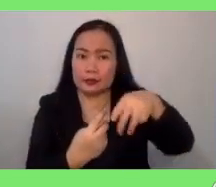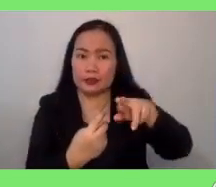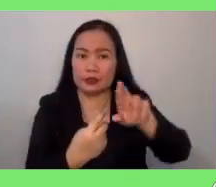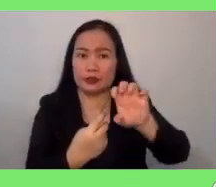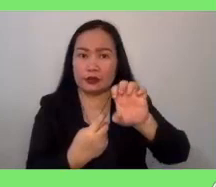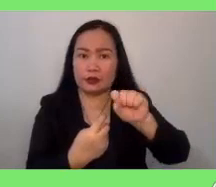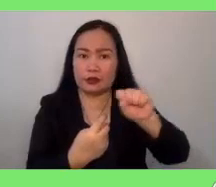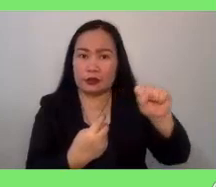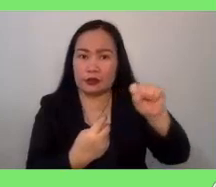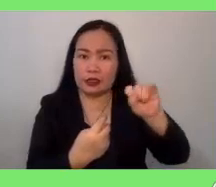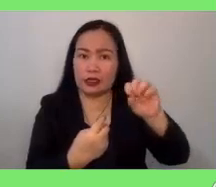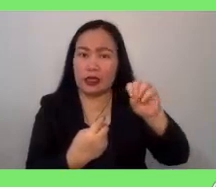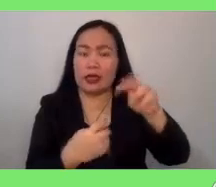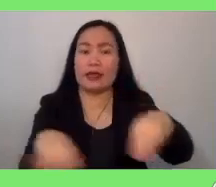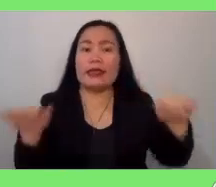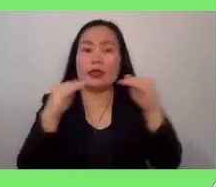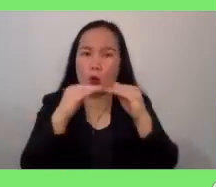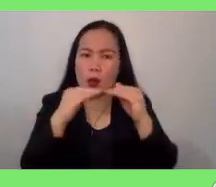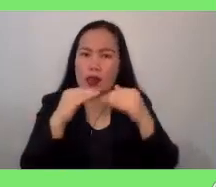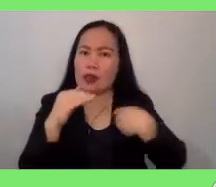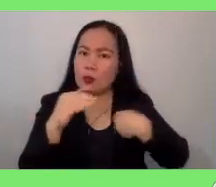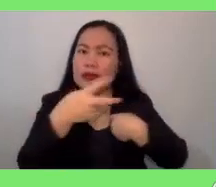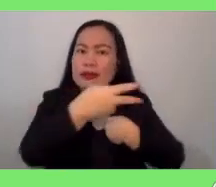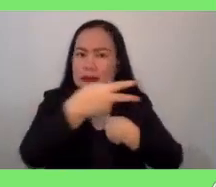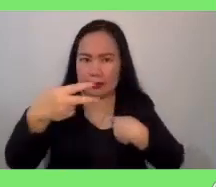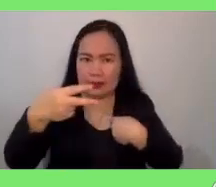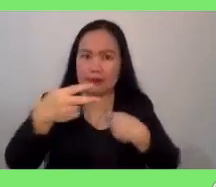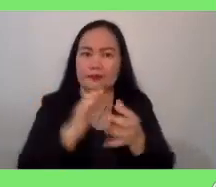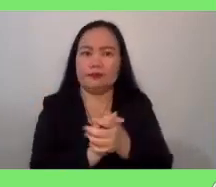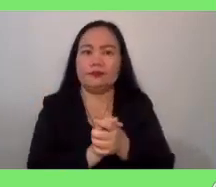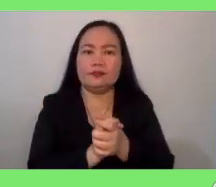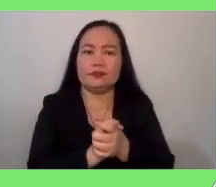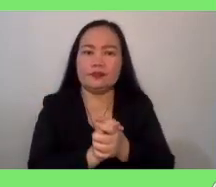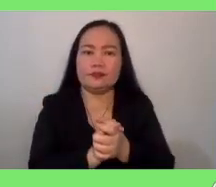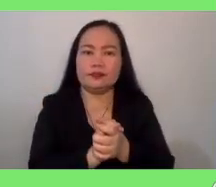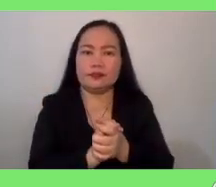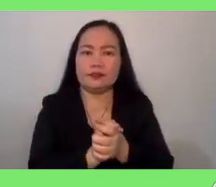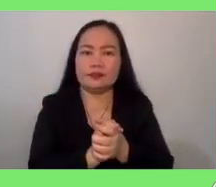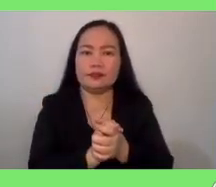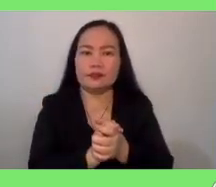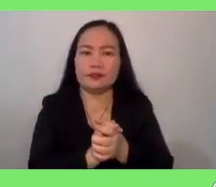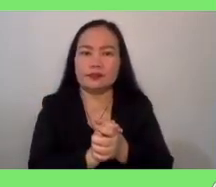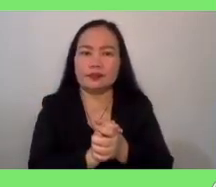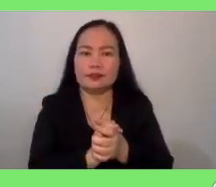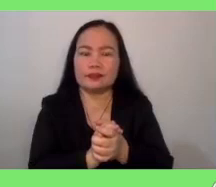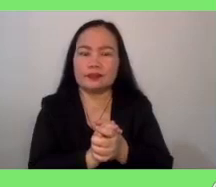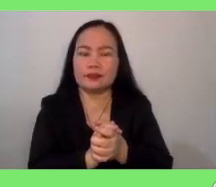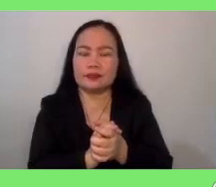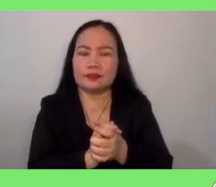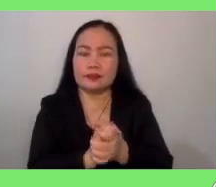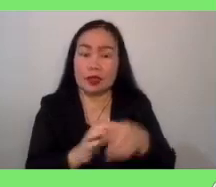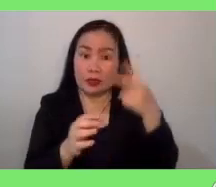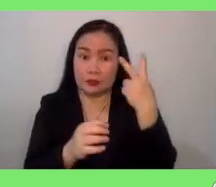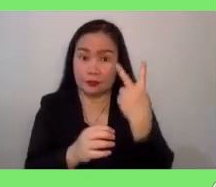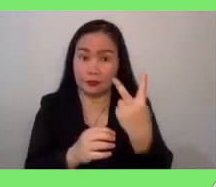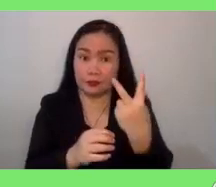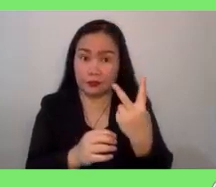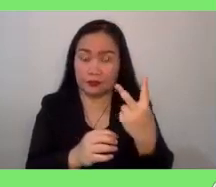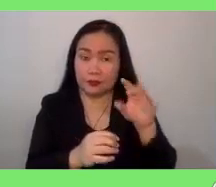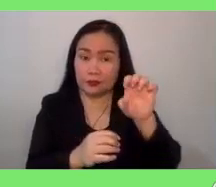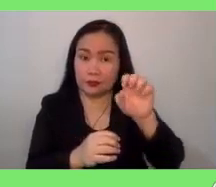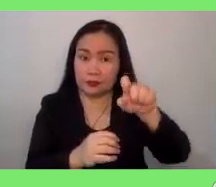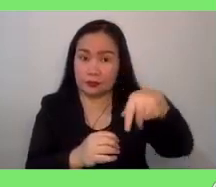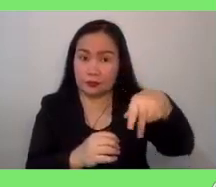Kaya ito, these are all expressions. Pag yan, meron tayong dalawang expressions at pinakita mong equal